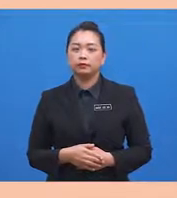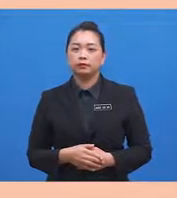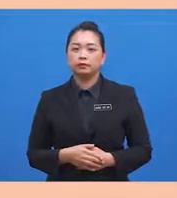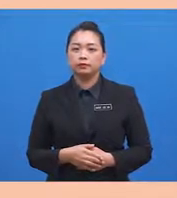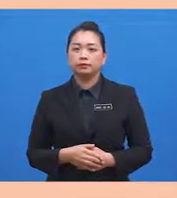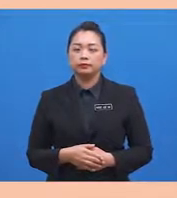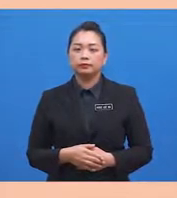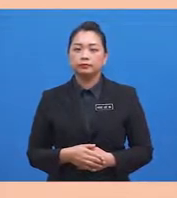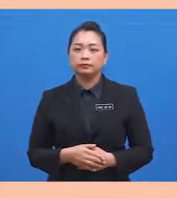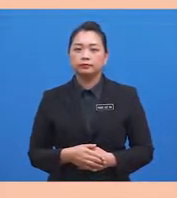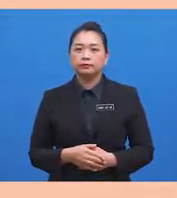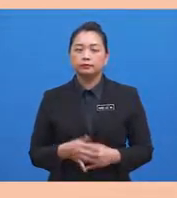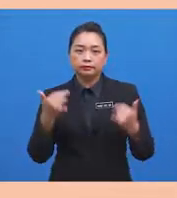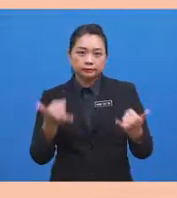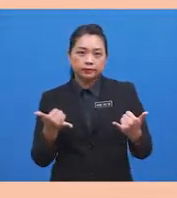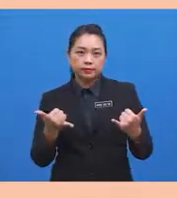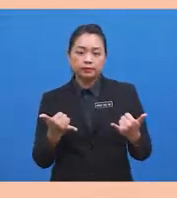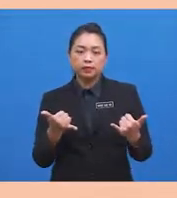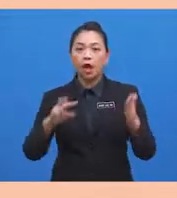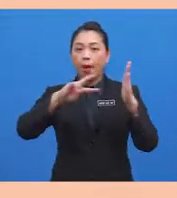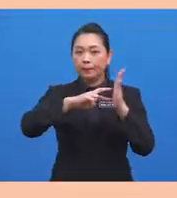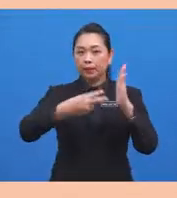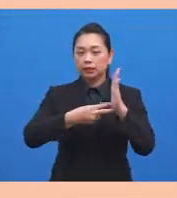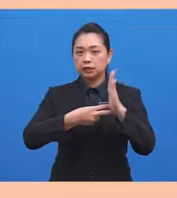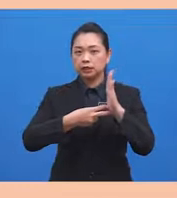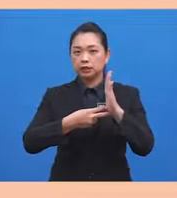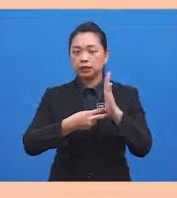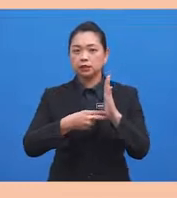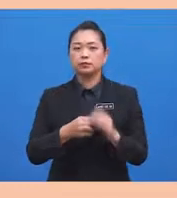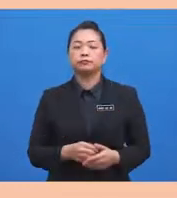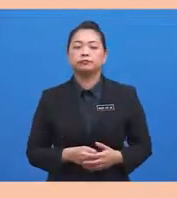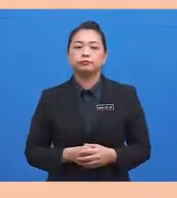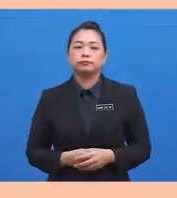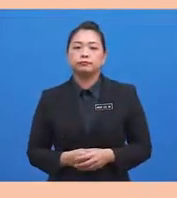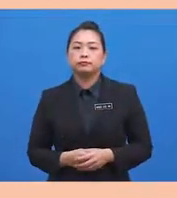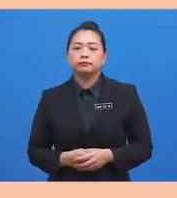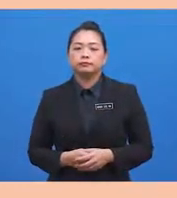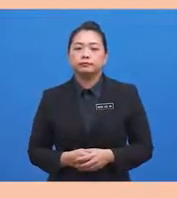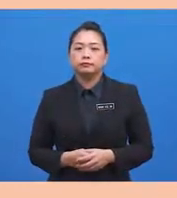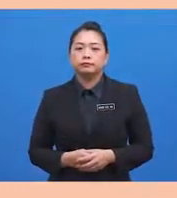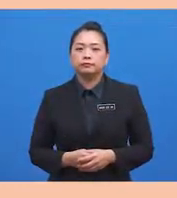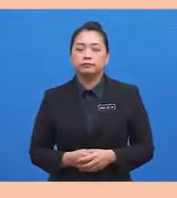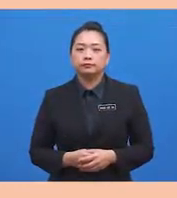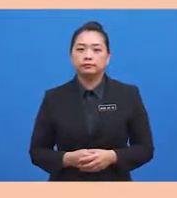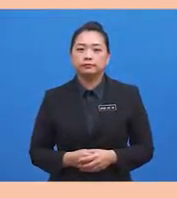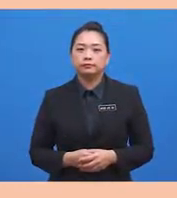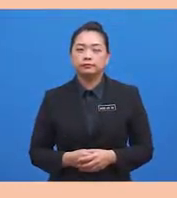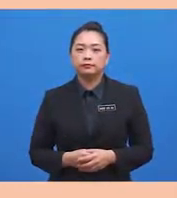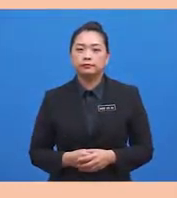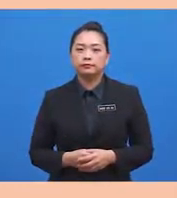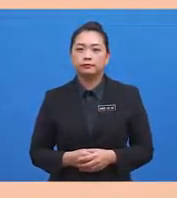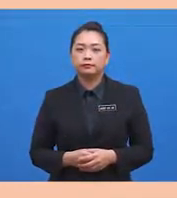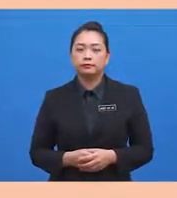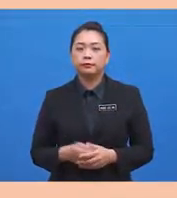permanently. Now, for the meanings of the balance seven words, we still have one more word in paragraph